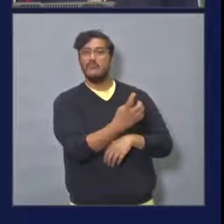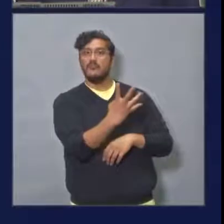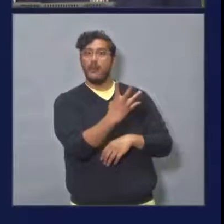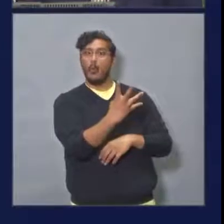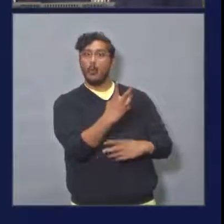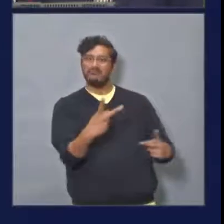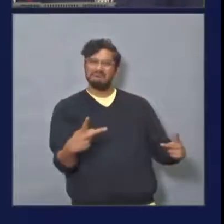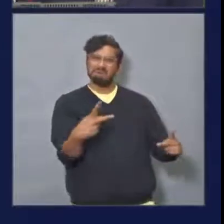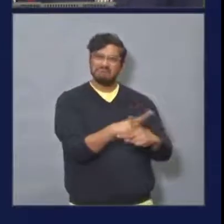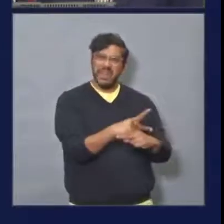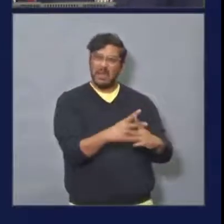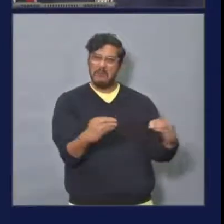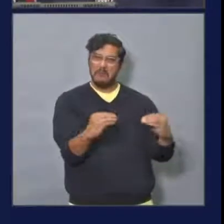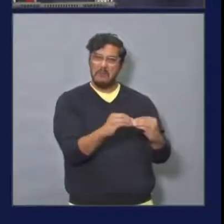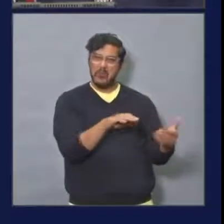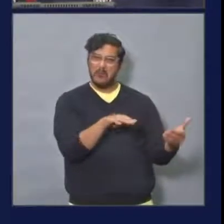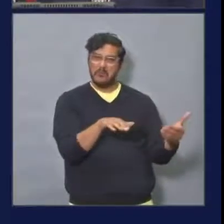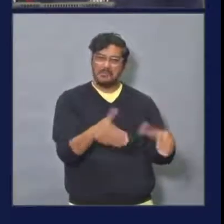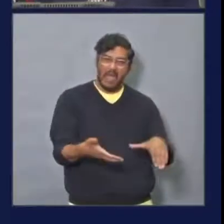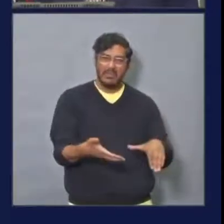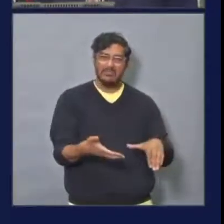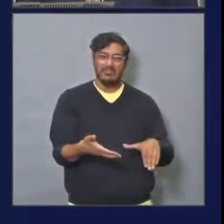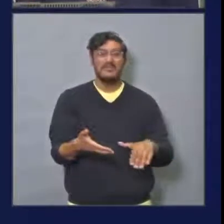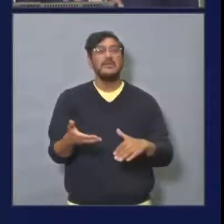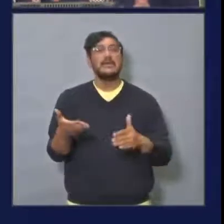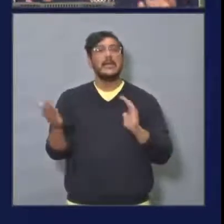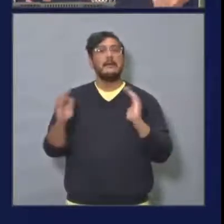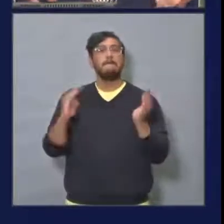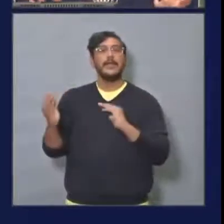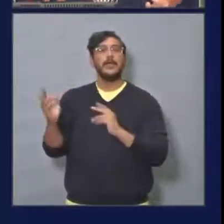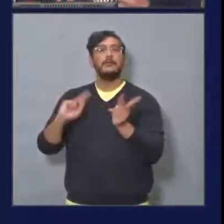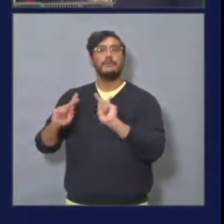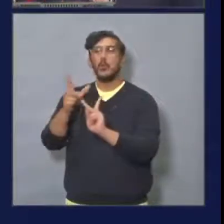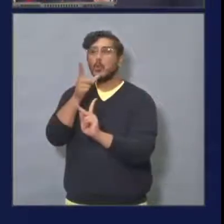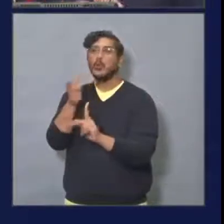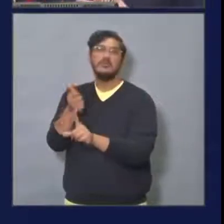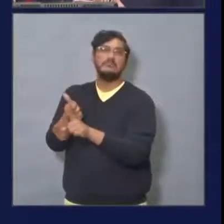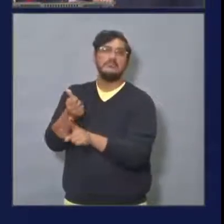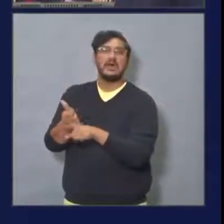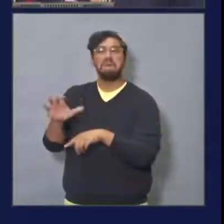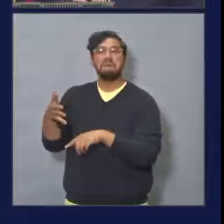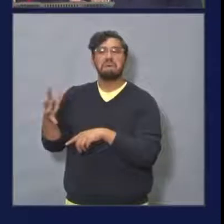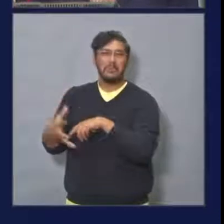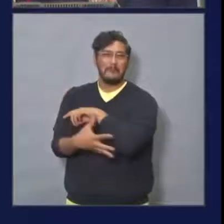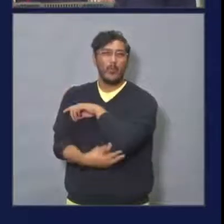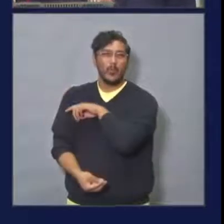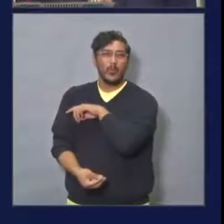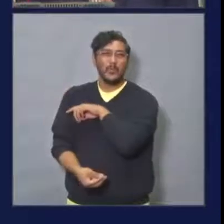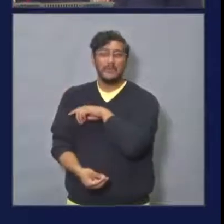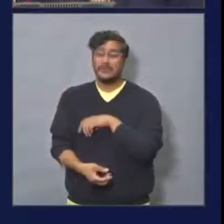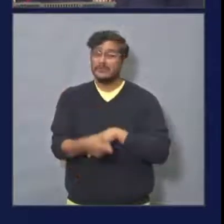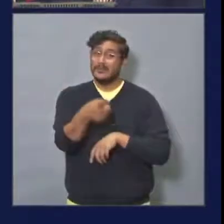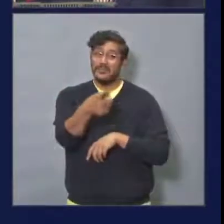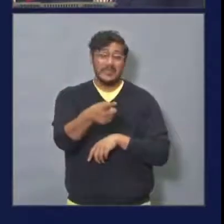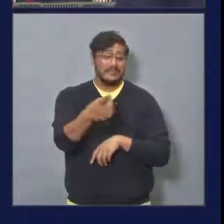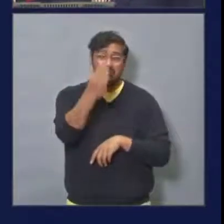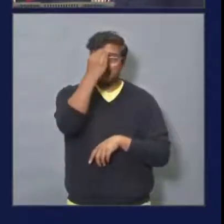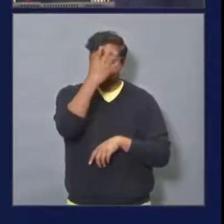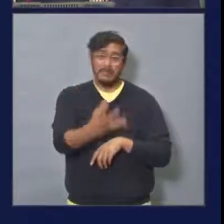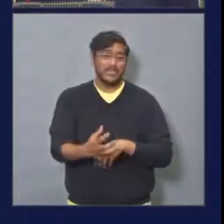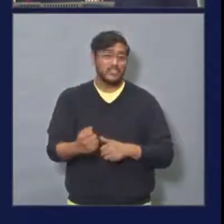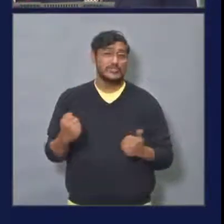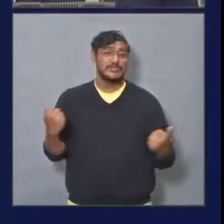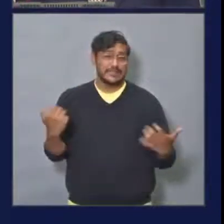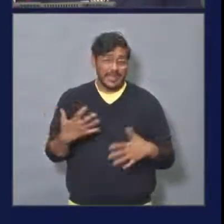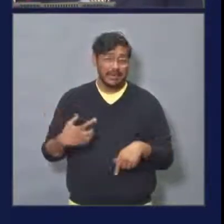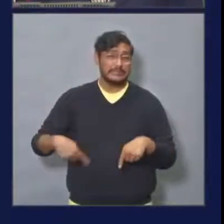mortality rate of communities with little or no poverty. As I've noted for the past weeks, the data is alarming. The